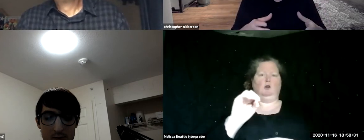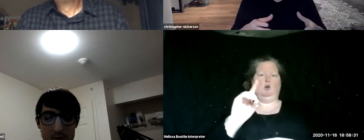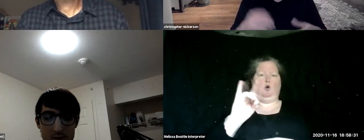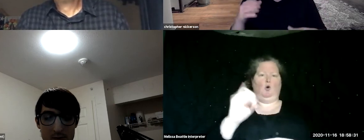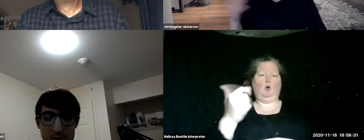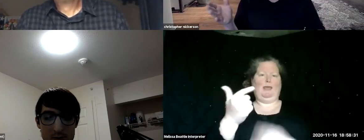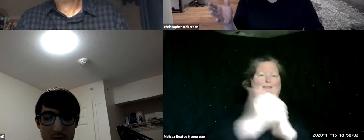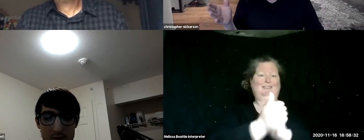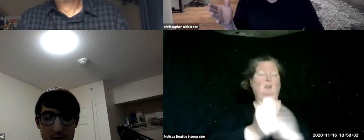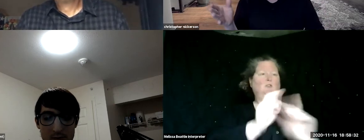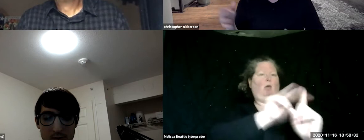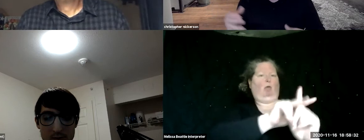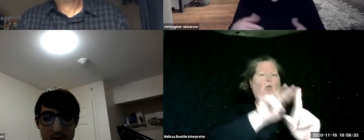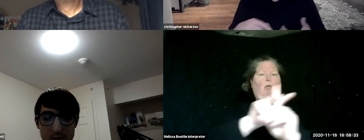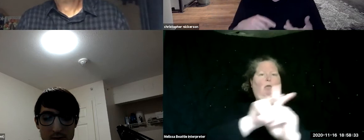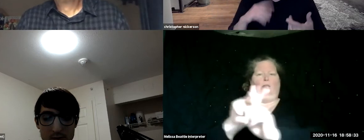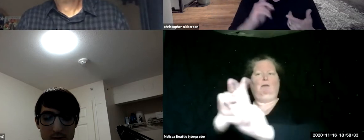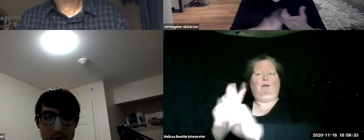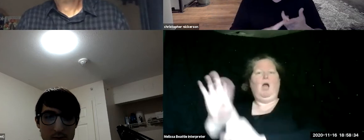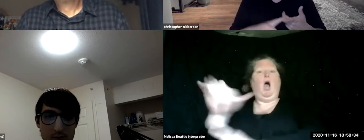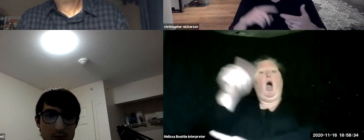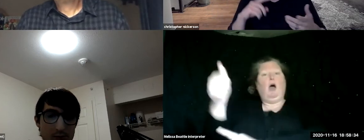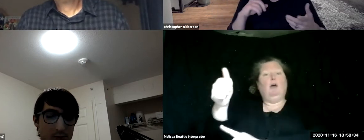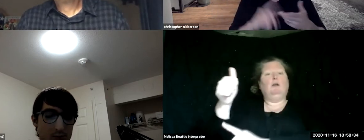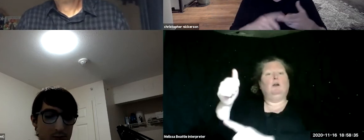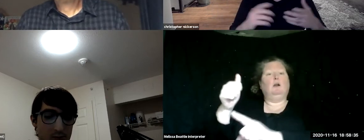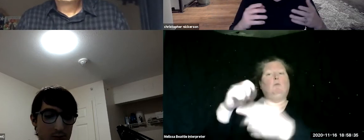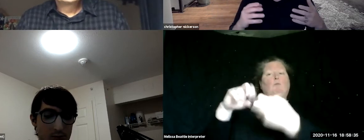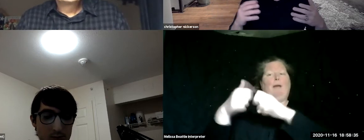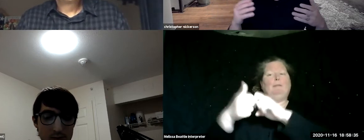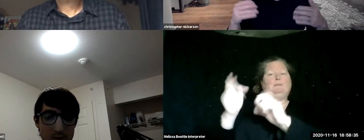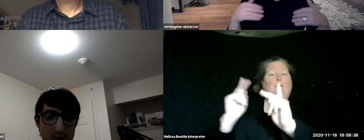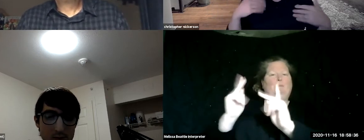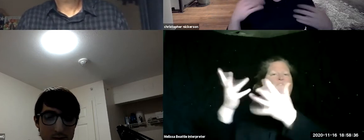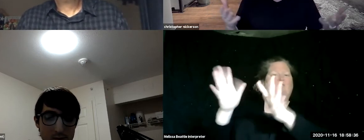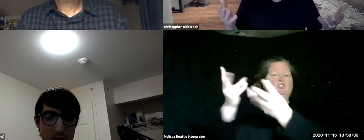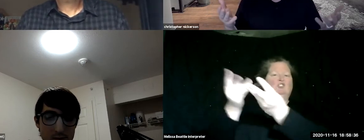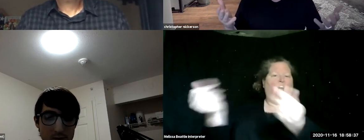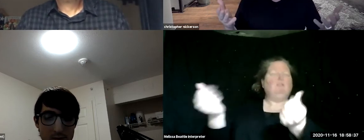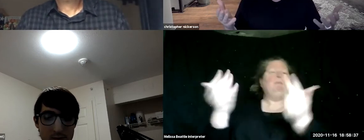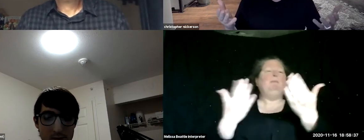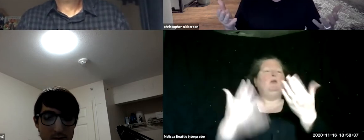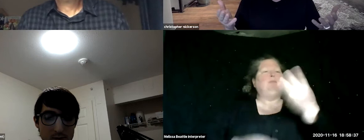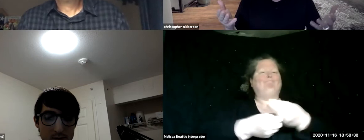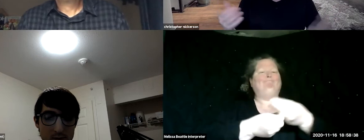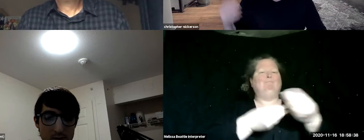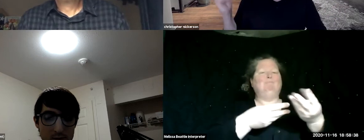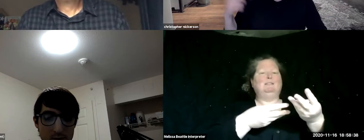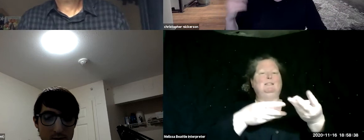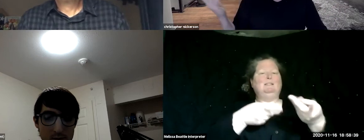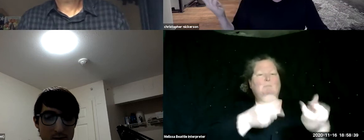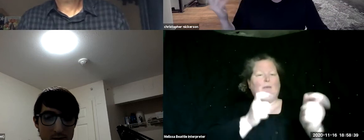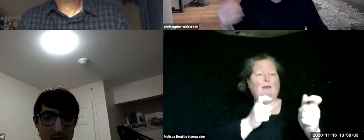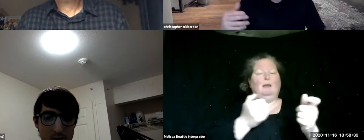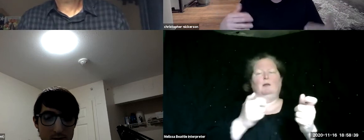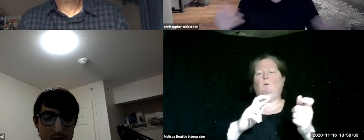those problems are that somebody else may have solved, you might be able to pick up speed out of it. You might be able to, you know, push that out in a public repo somewhere where people